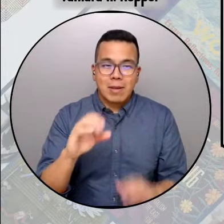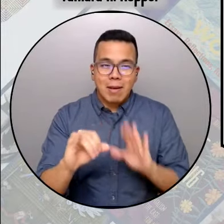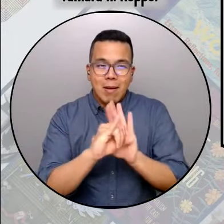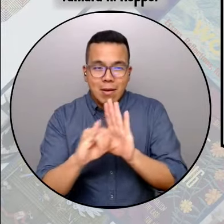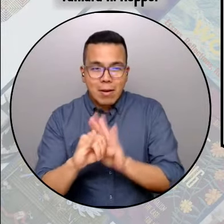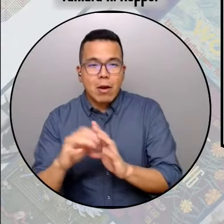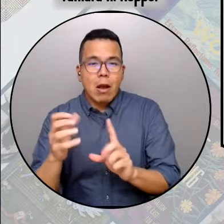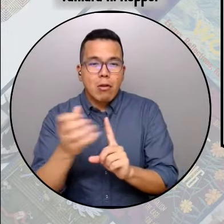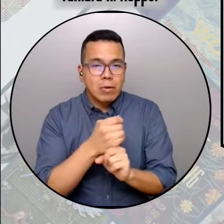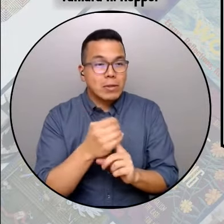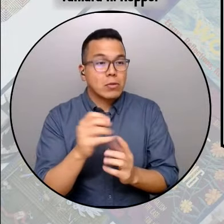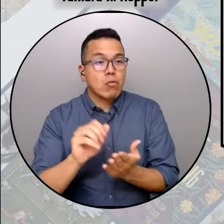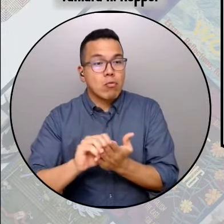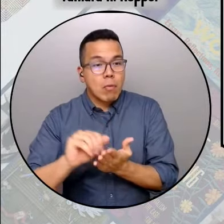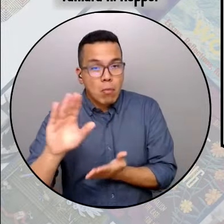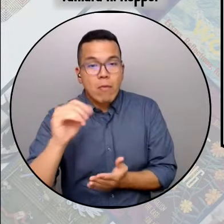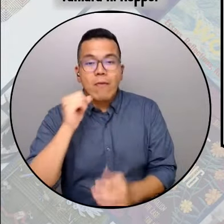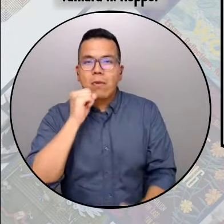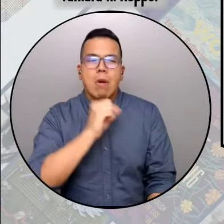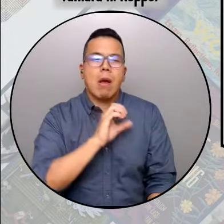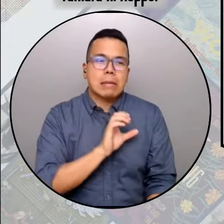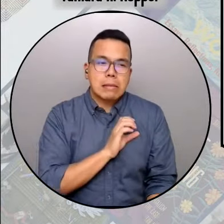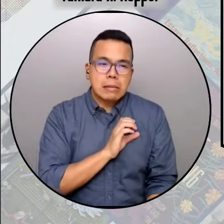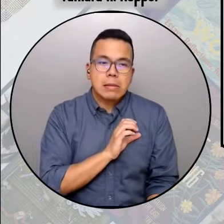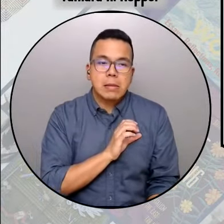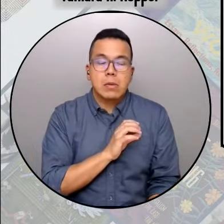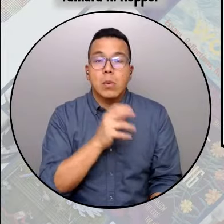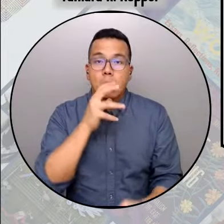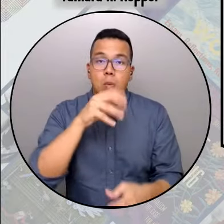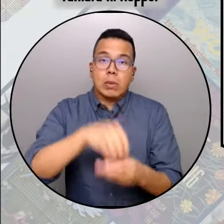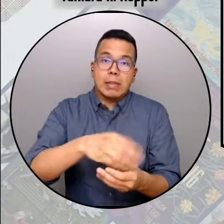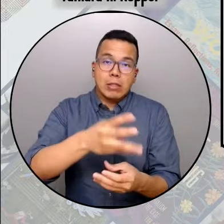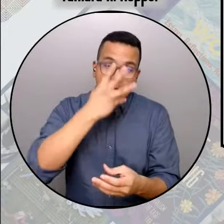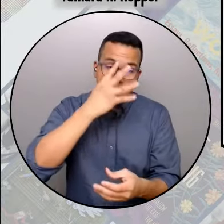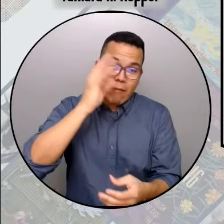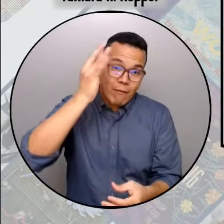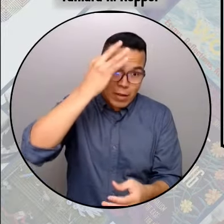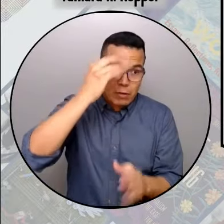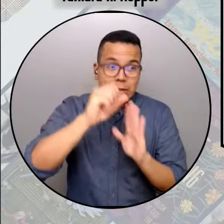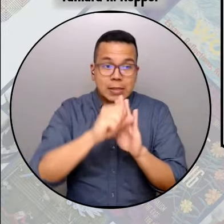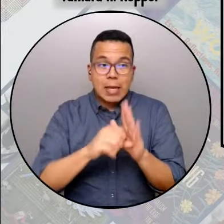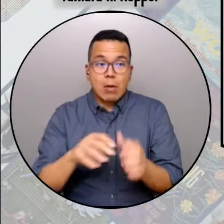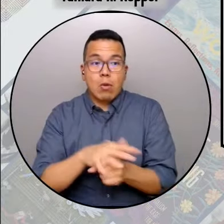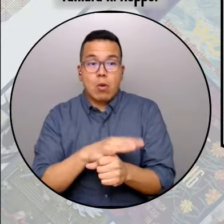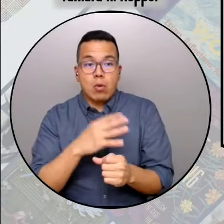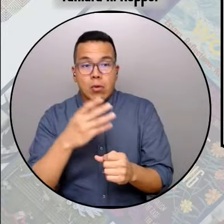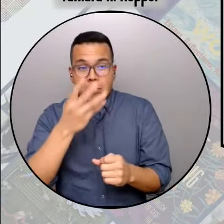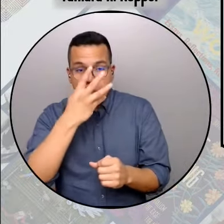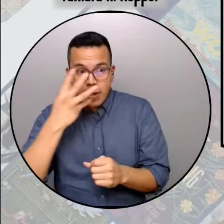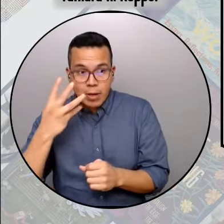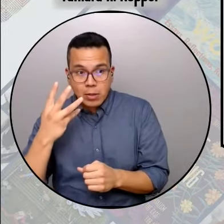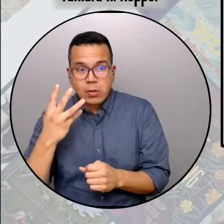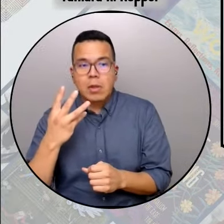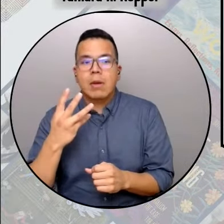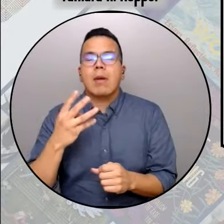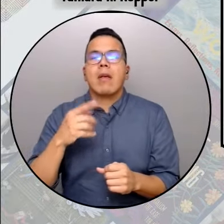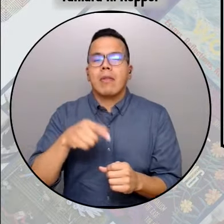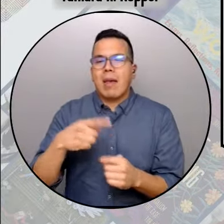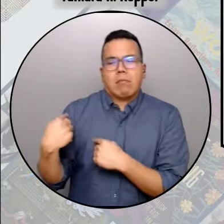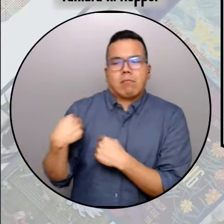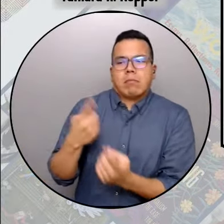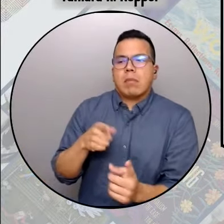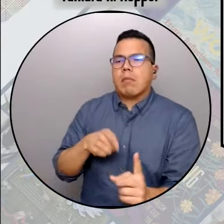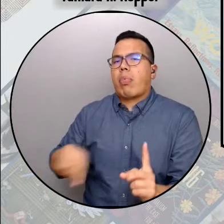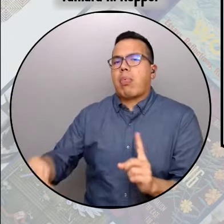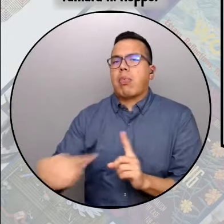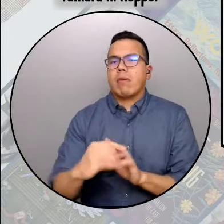state, local prisons and jails, as well as at-large criminal non-citizens that have circumvented identification. And so this is something, as